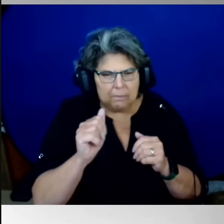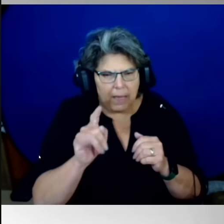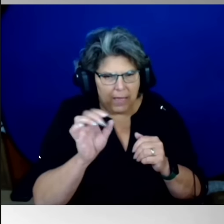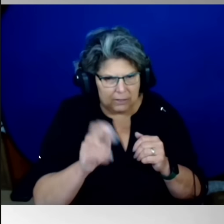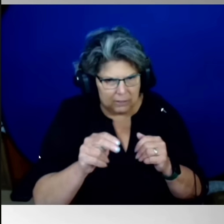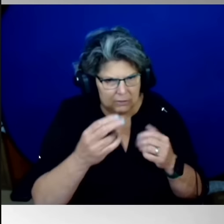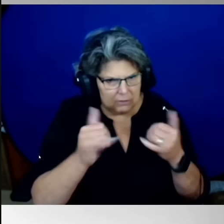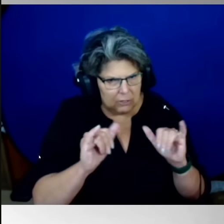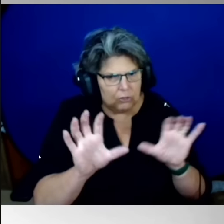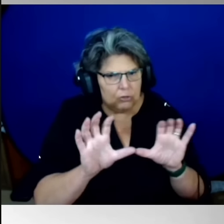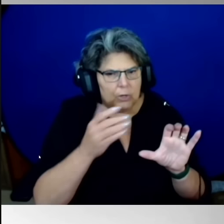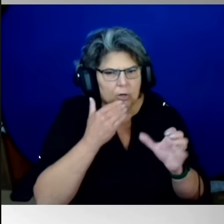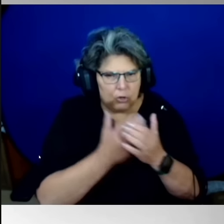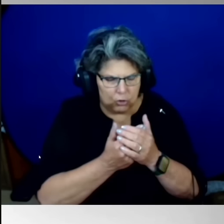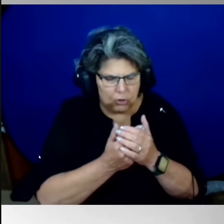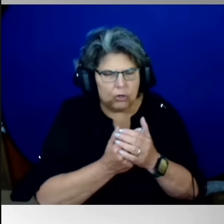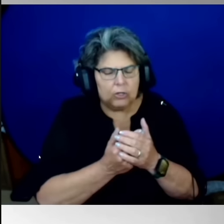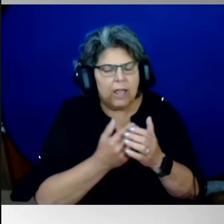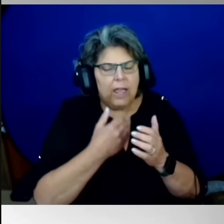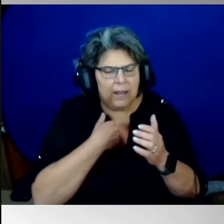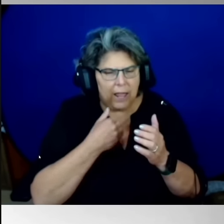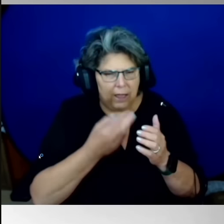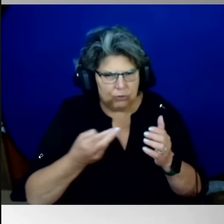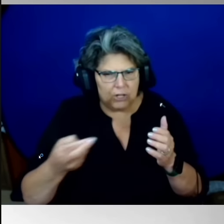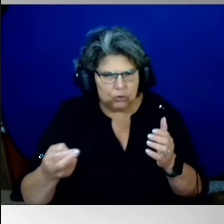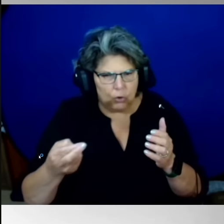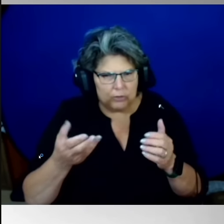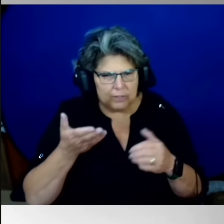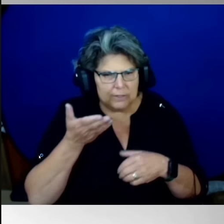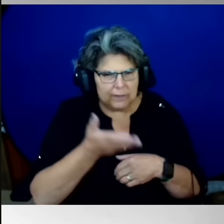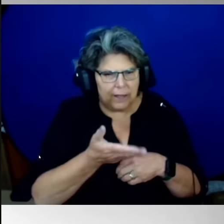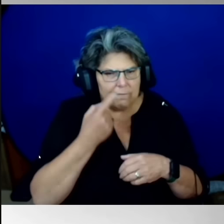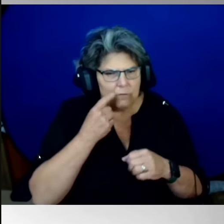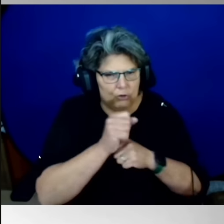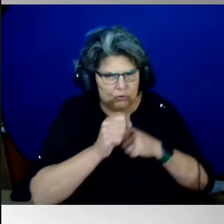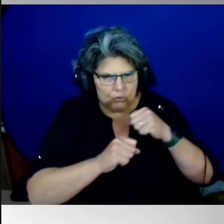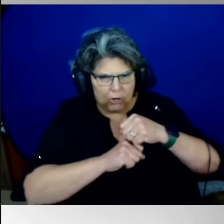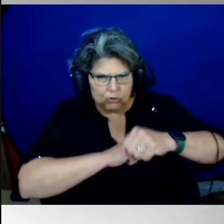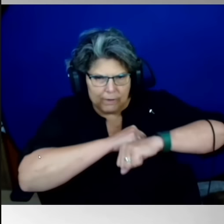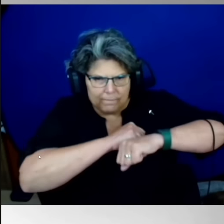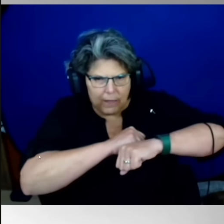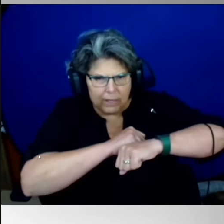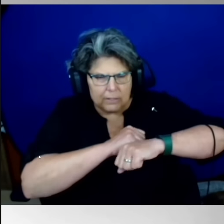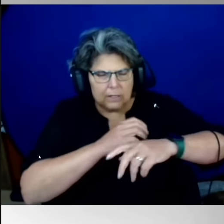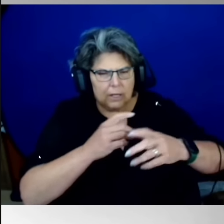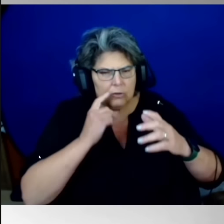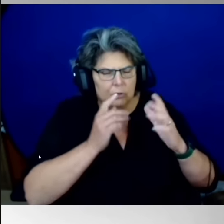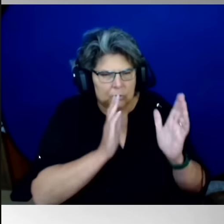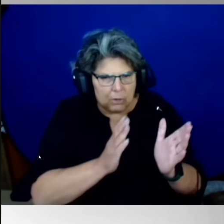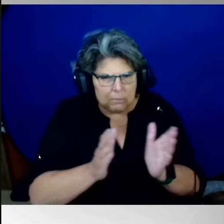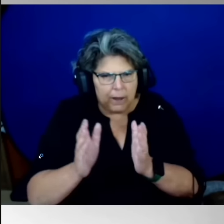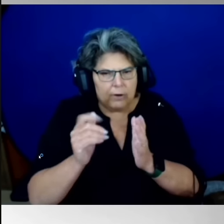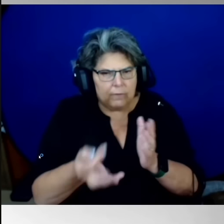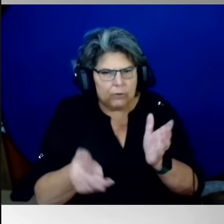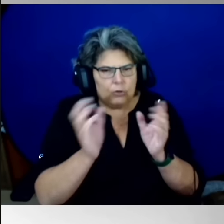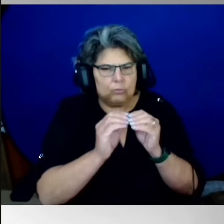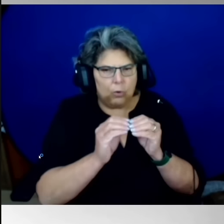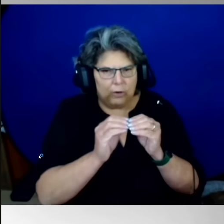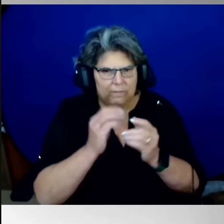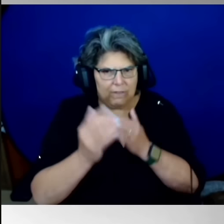that and have resources in there for structure defense and to prep if there's any further advance of the